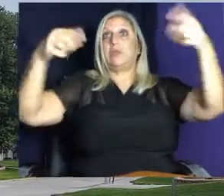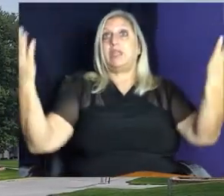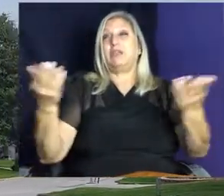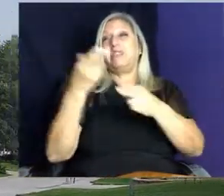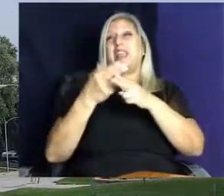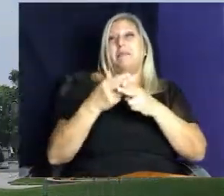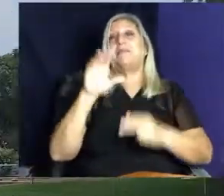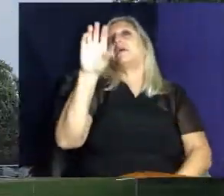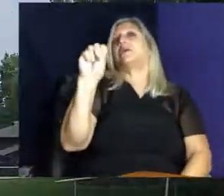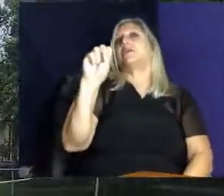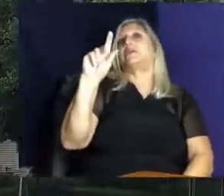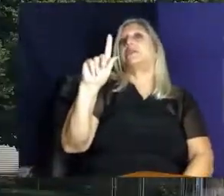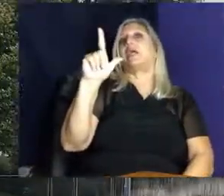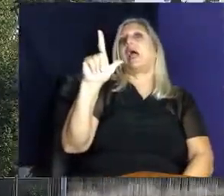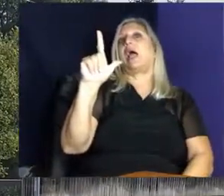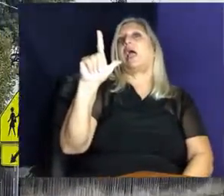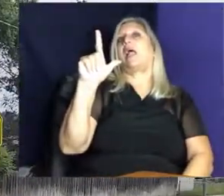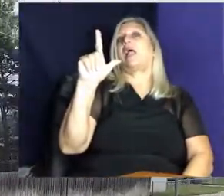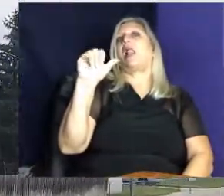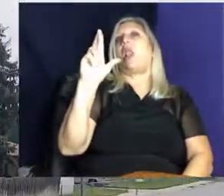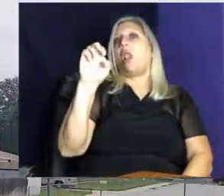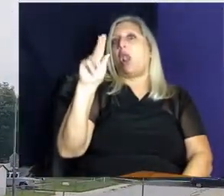This street right here is Skylark Drive.